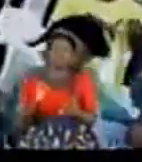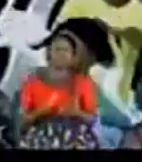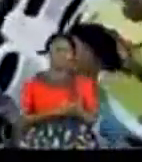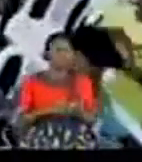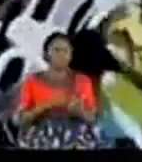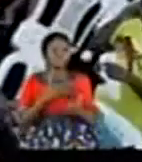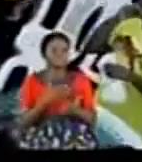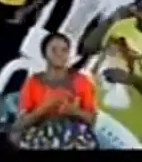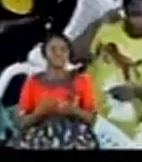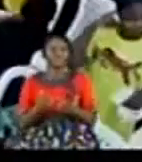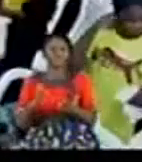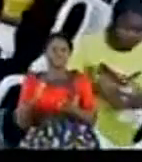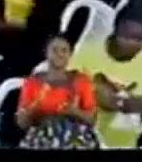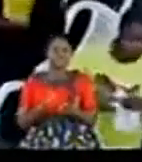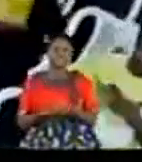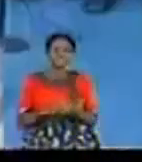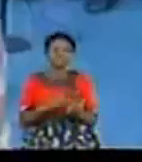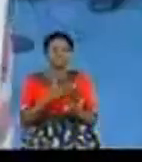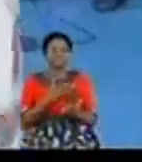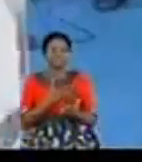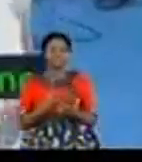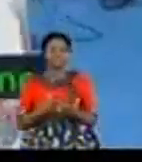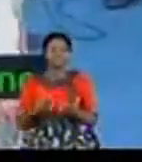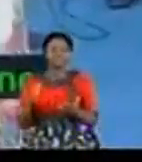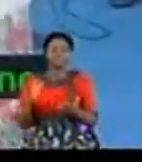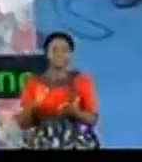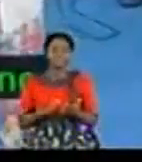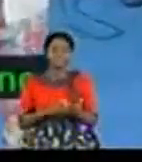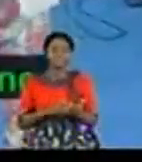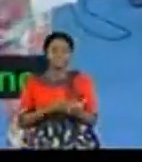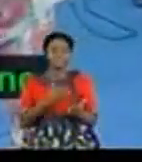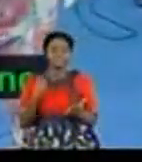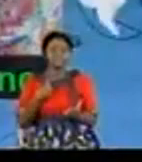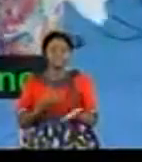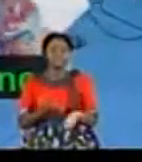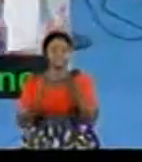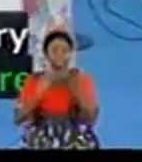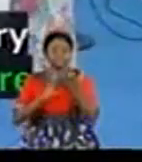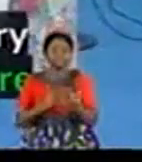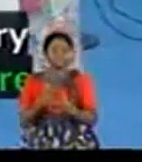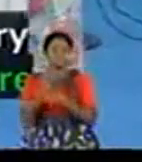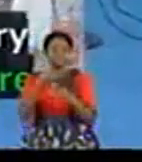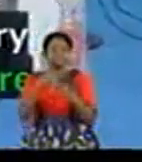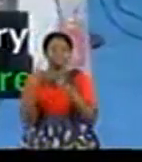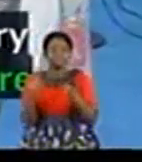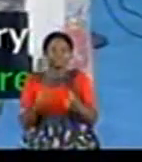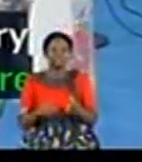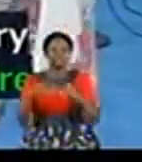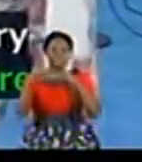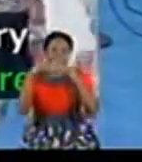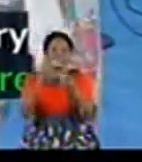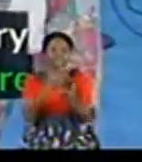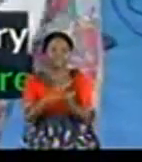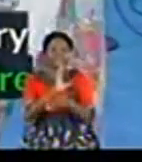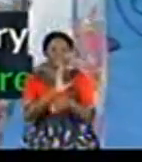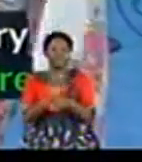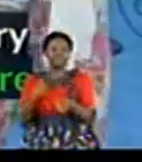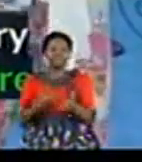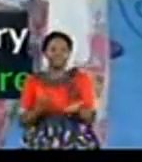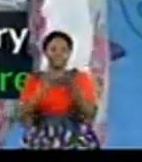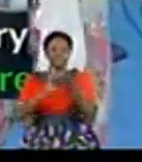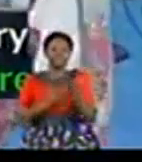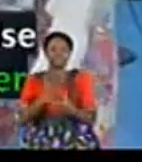redeem we lift our hands in the oh yes we lift our hands to give you the